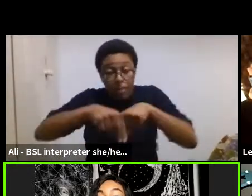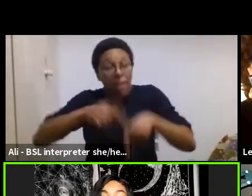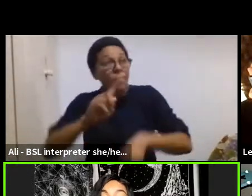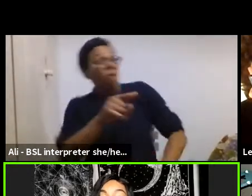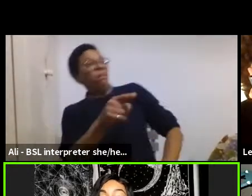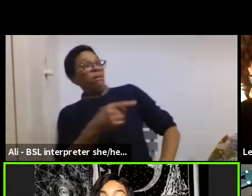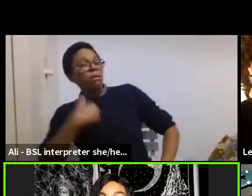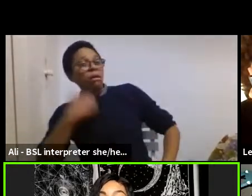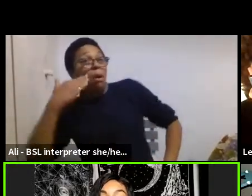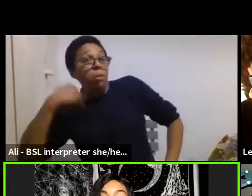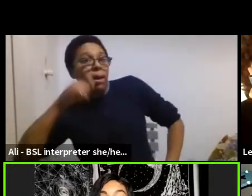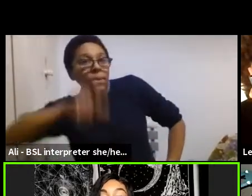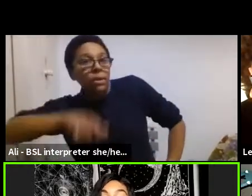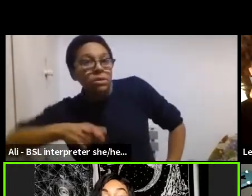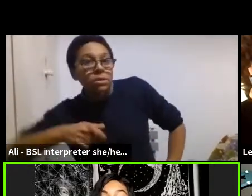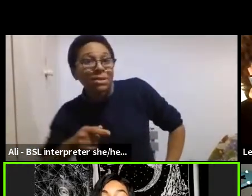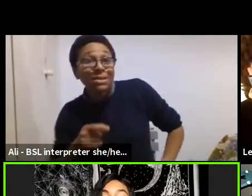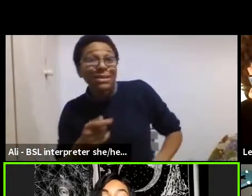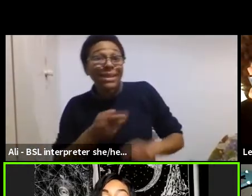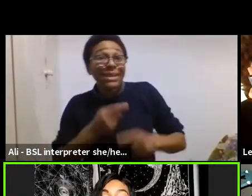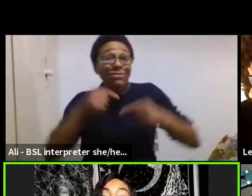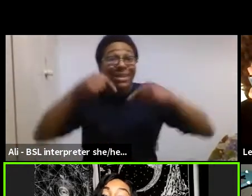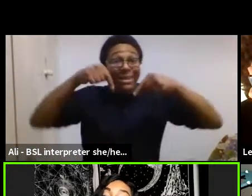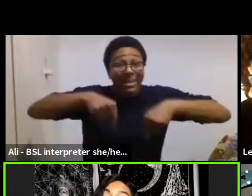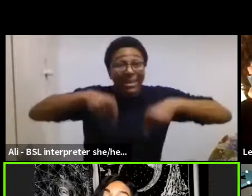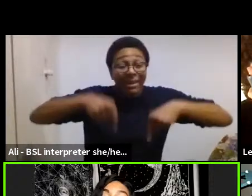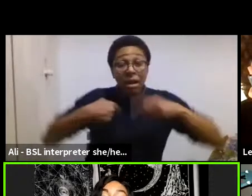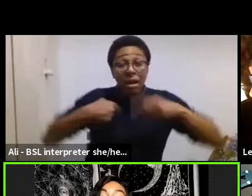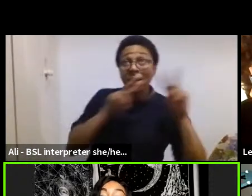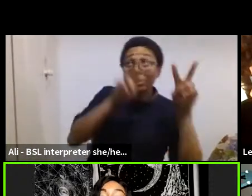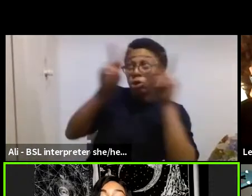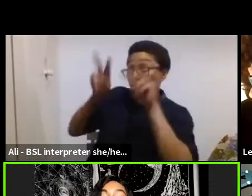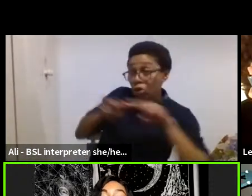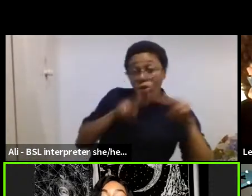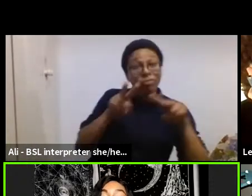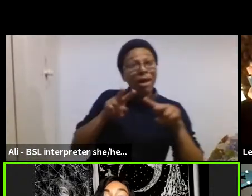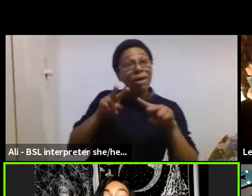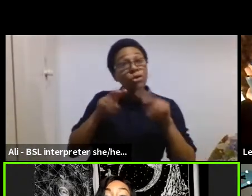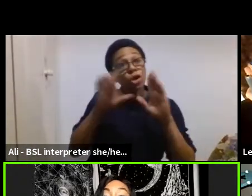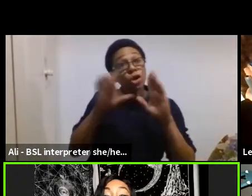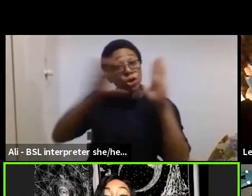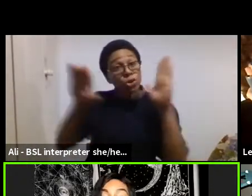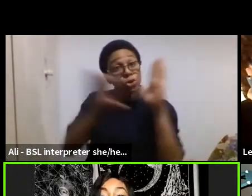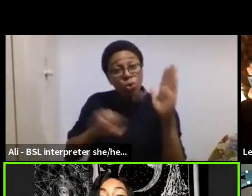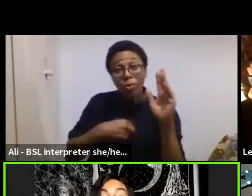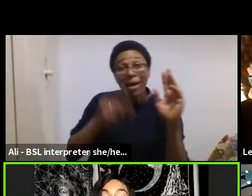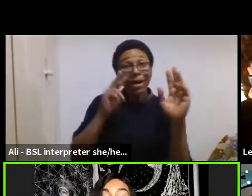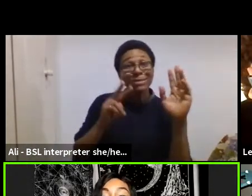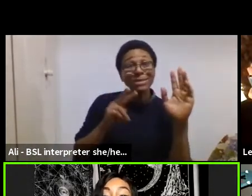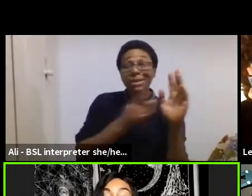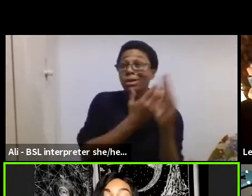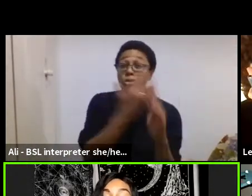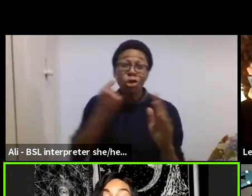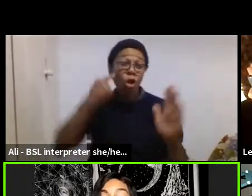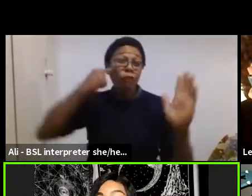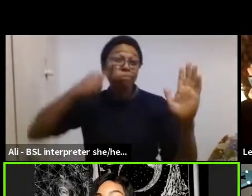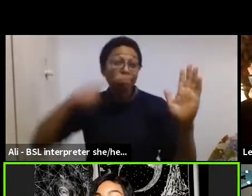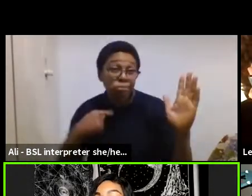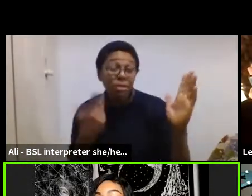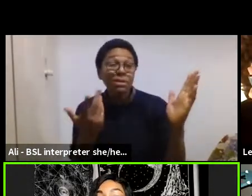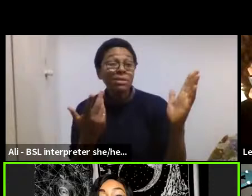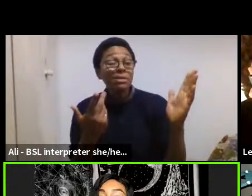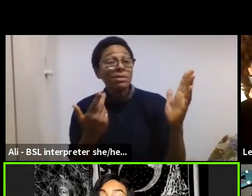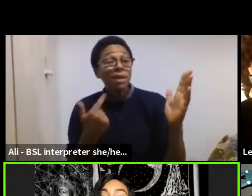this cyber room, there's a paleness to it. So I'm kind of used to being the only Black girl in a room and kind of having